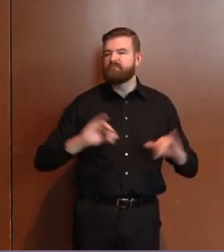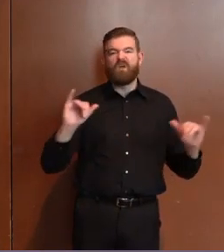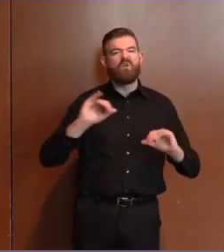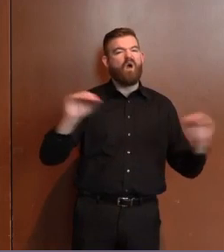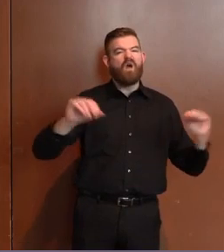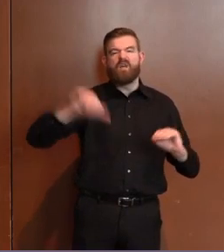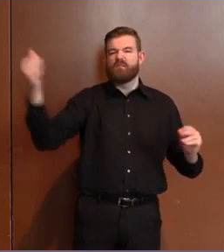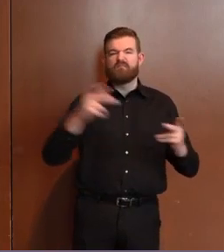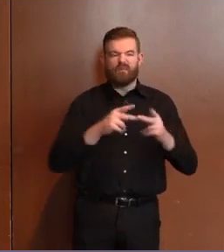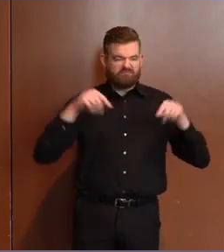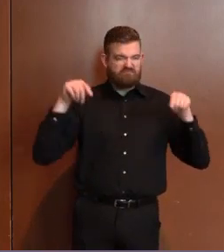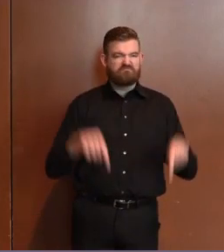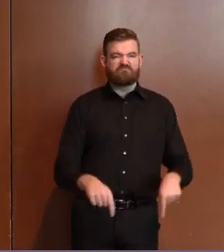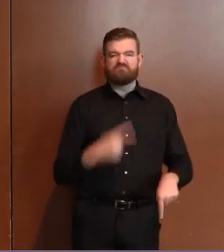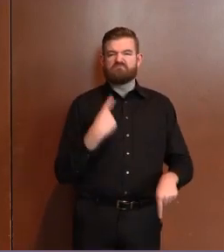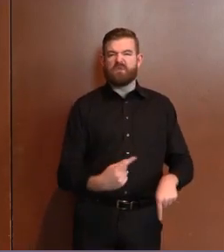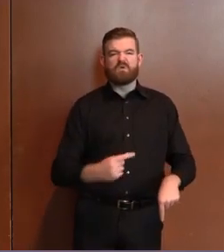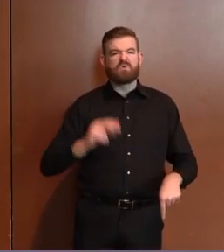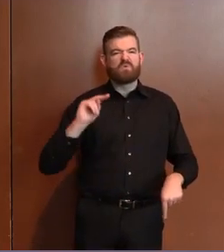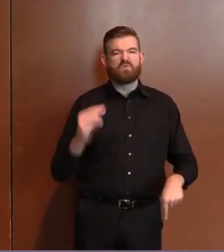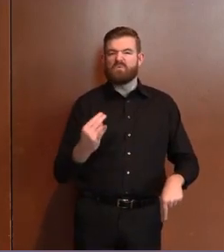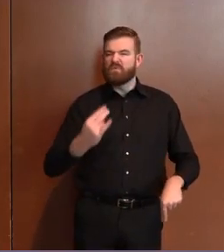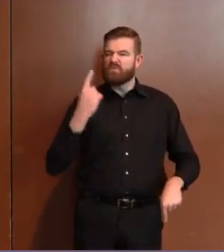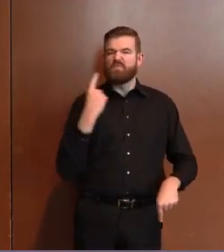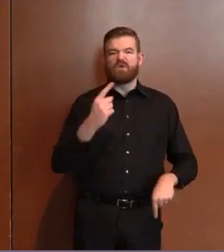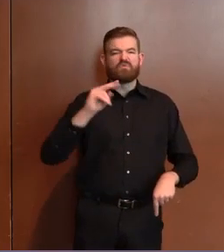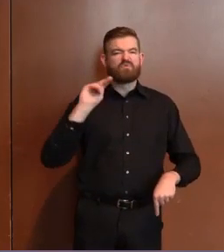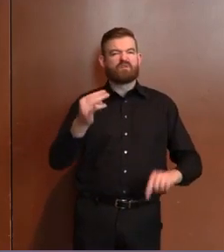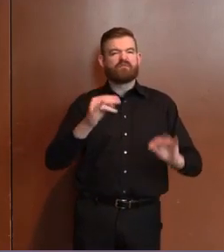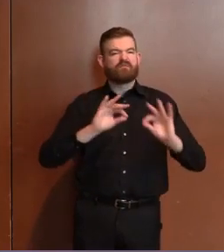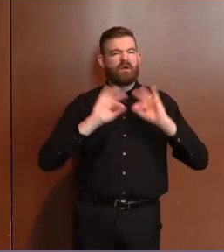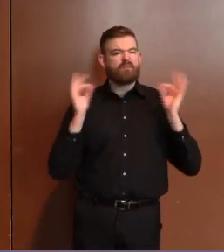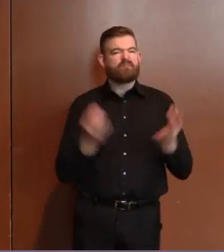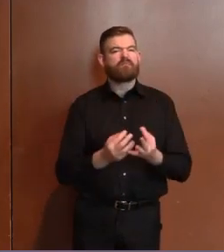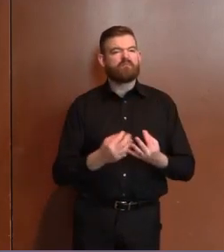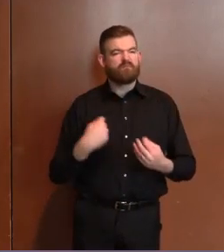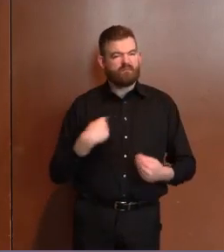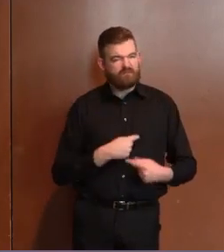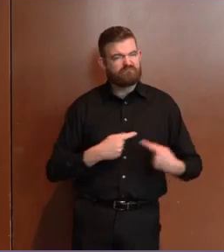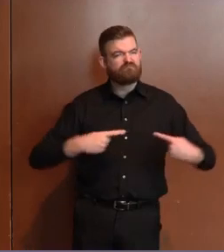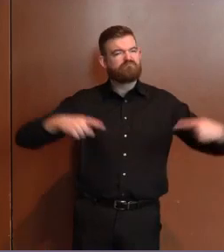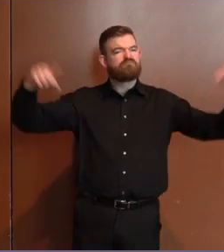crisis. We're one New Jersey family. We rise and fall and rise again as one